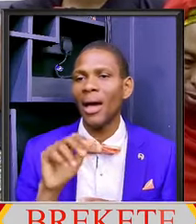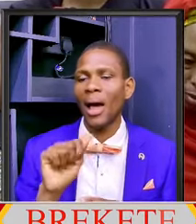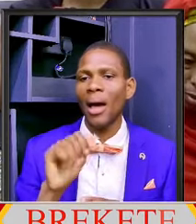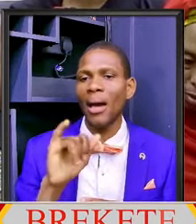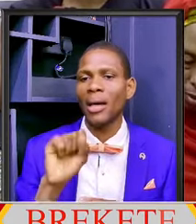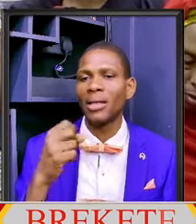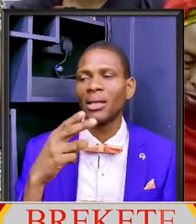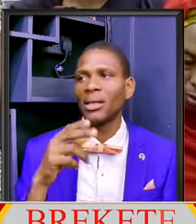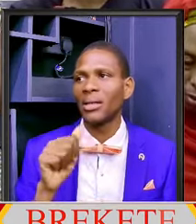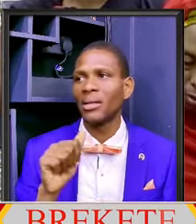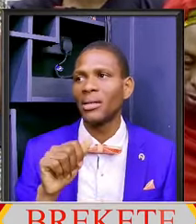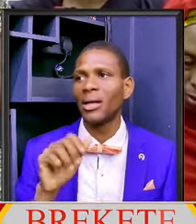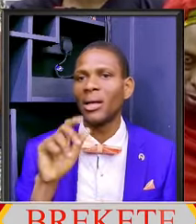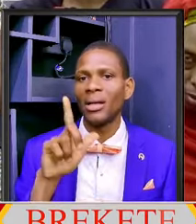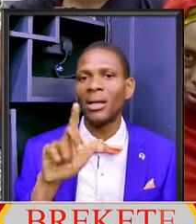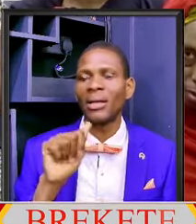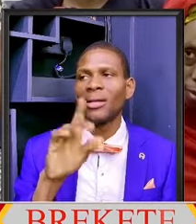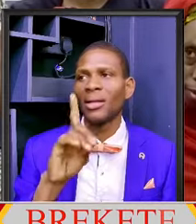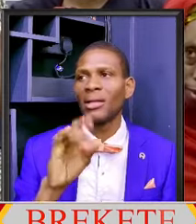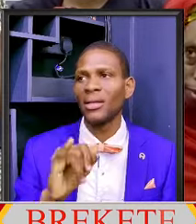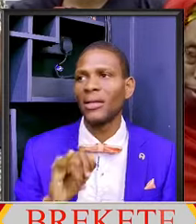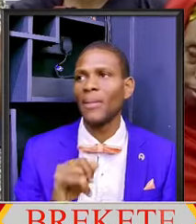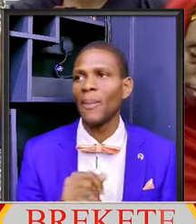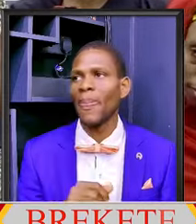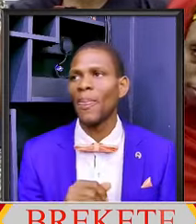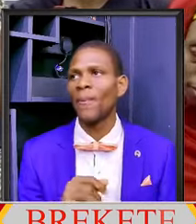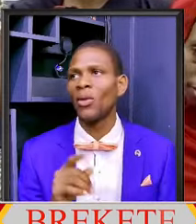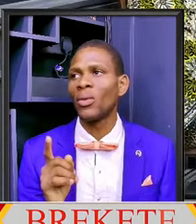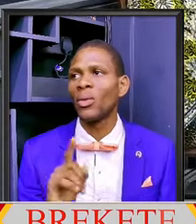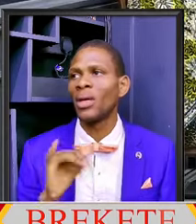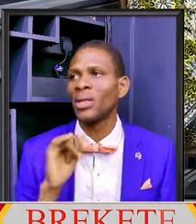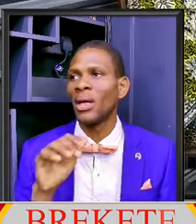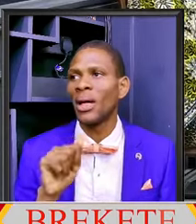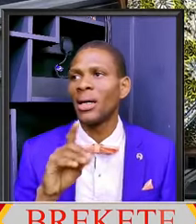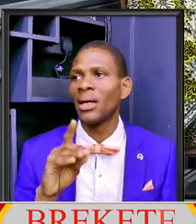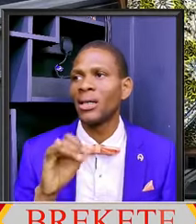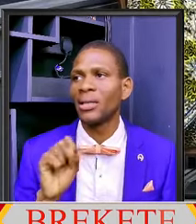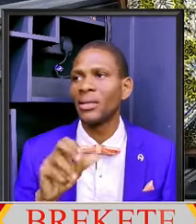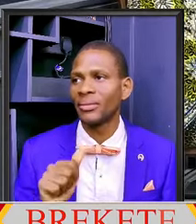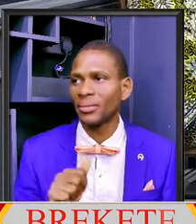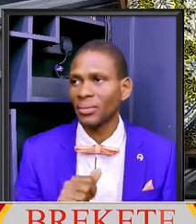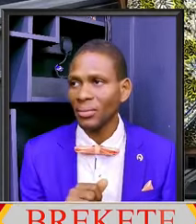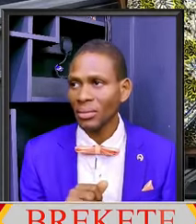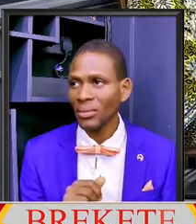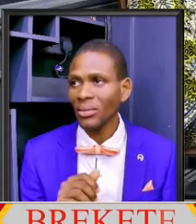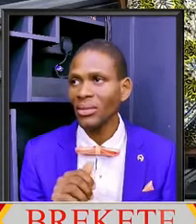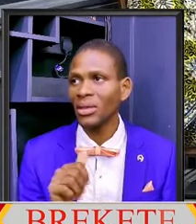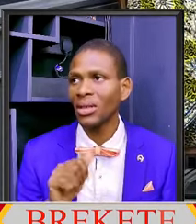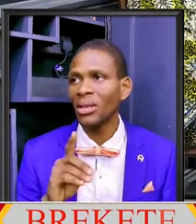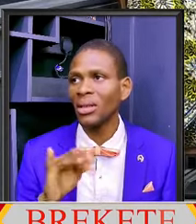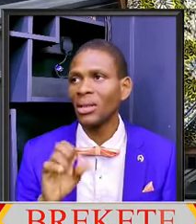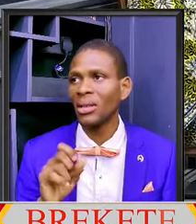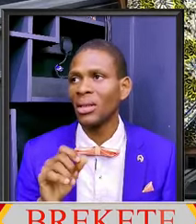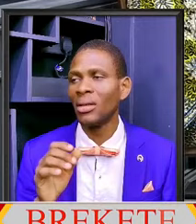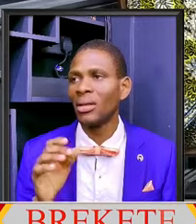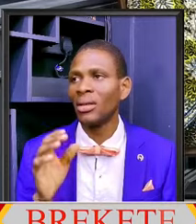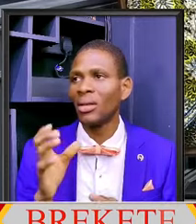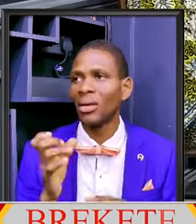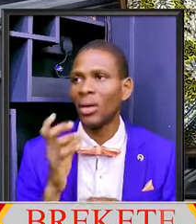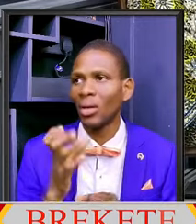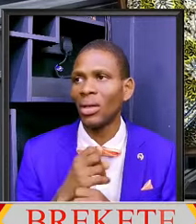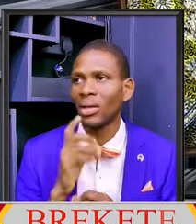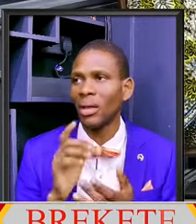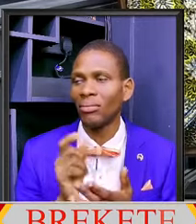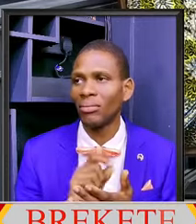Aisha. Ladi. Please, where is her dessert? Please. Adiza, come in and take her details.